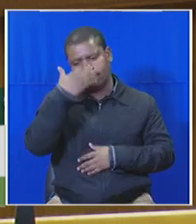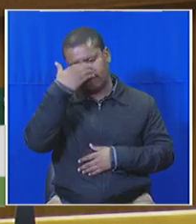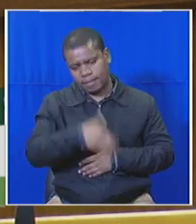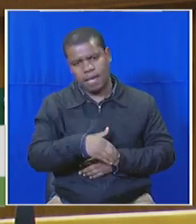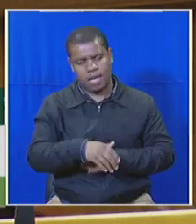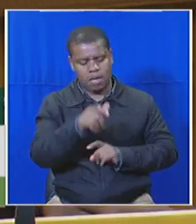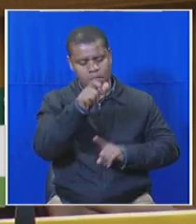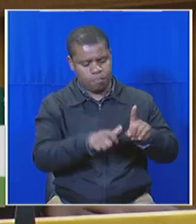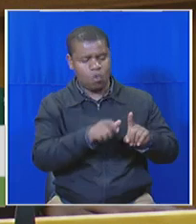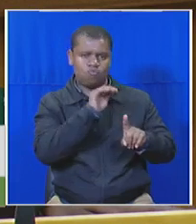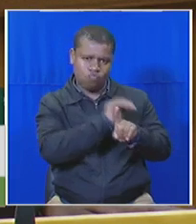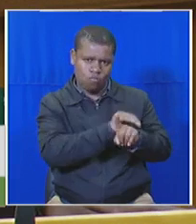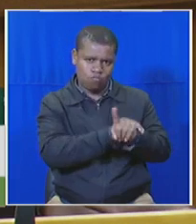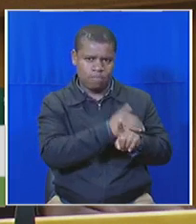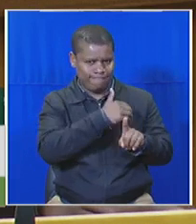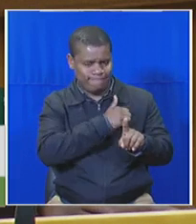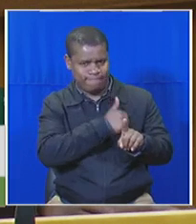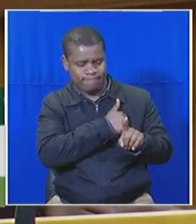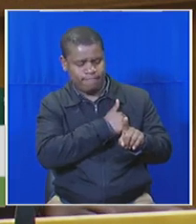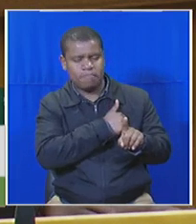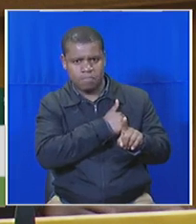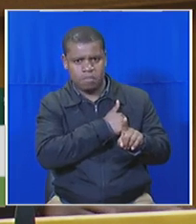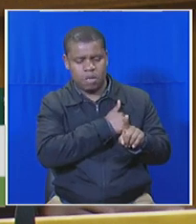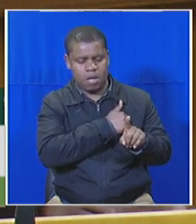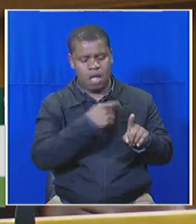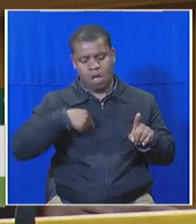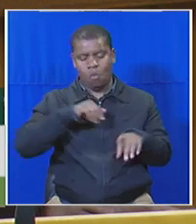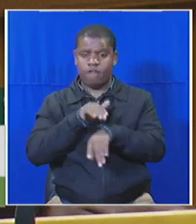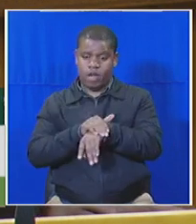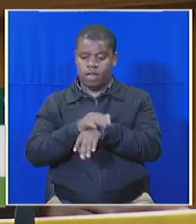your comrade, your friend, and our colleague,